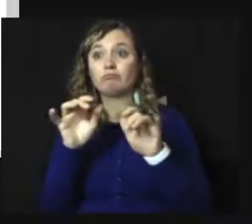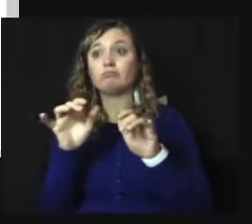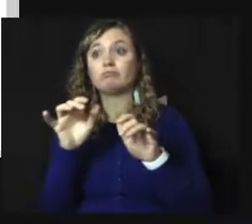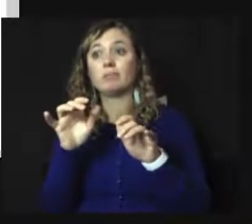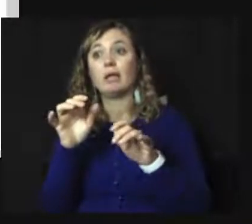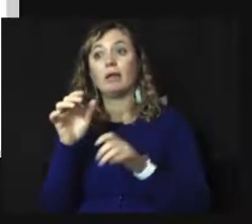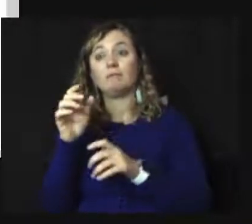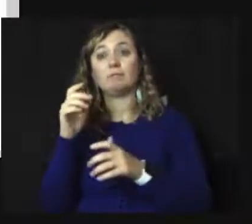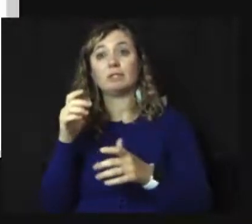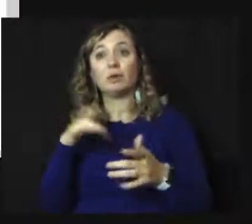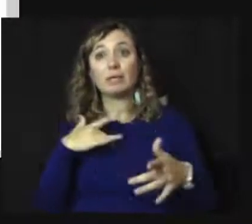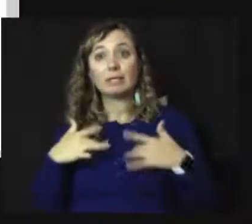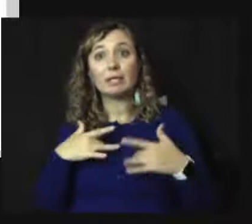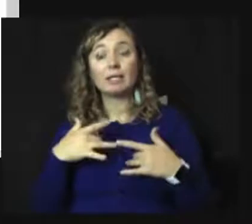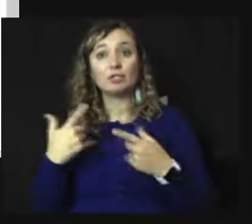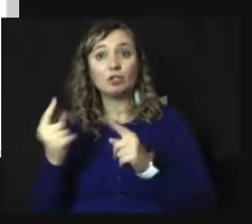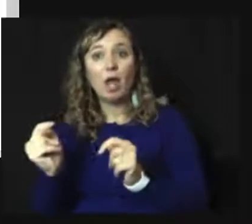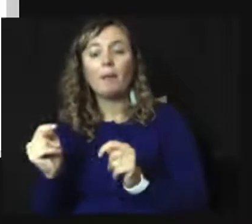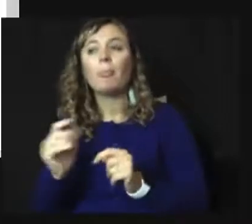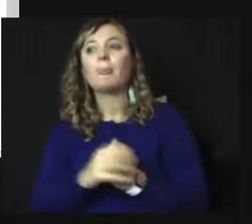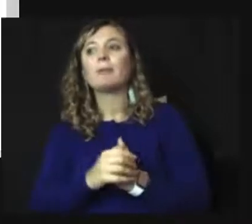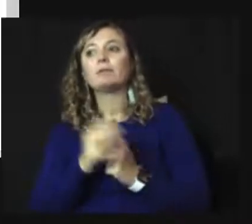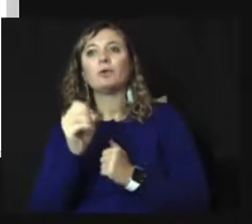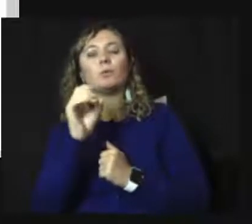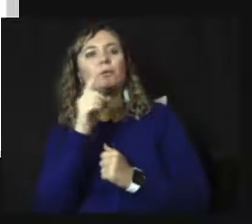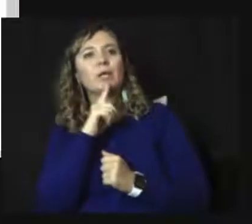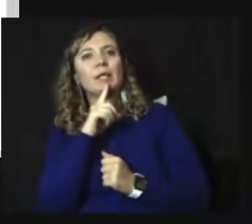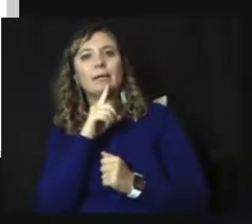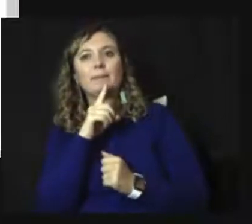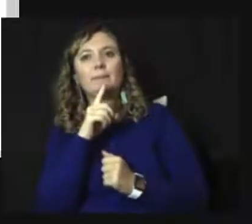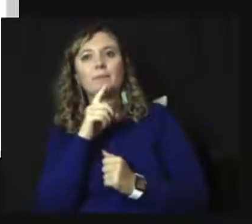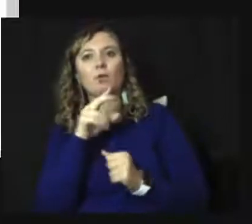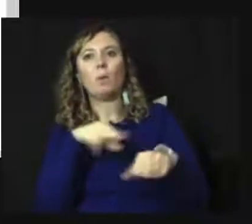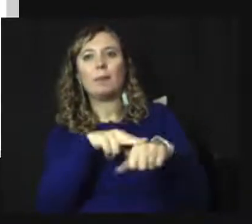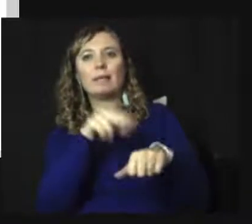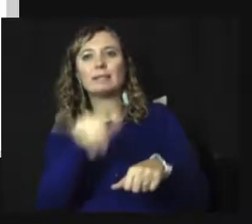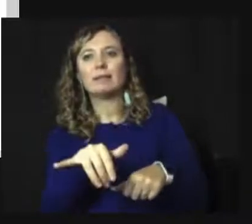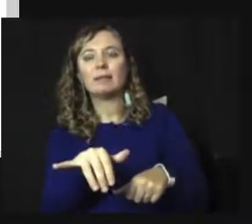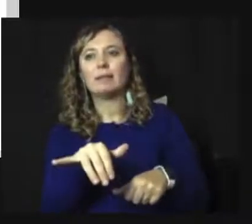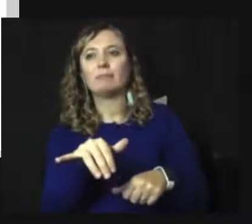life so that it just gets a bit more normalized with the people we interact with.